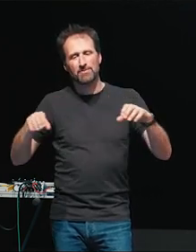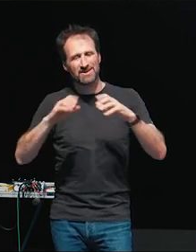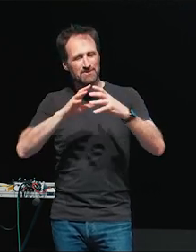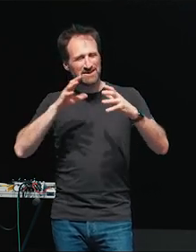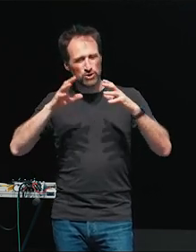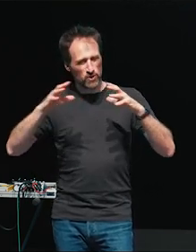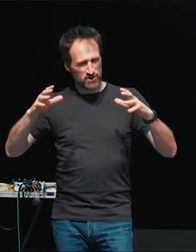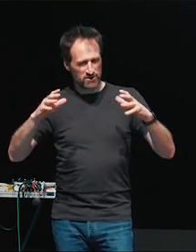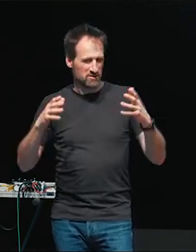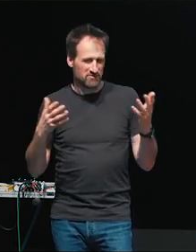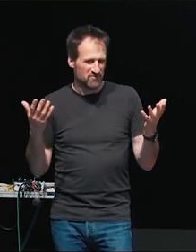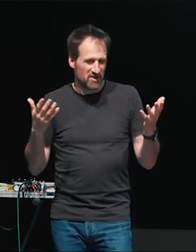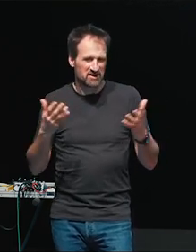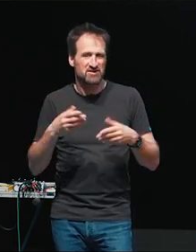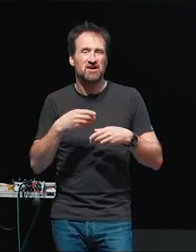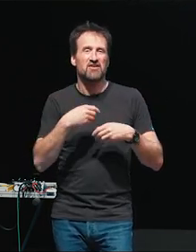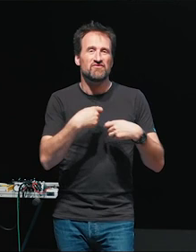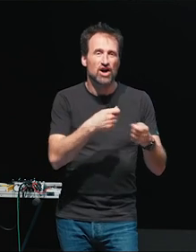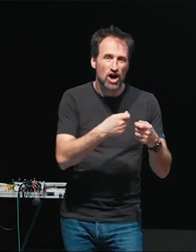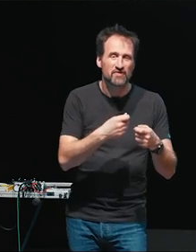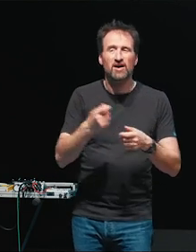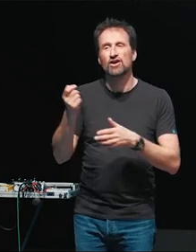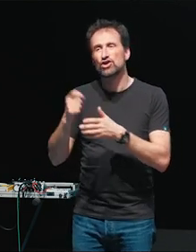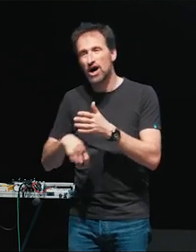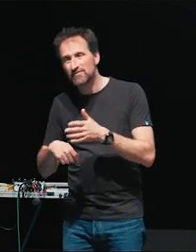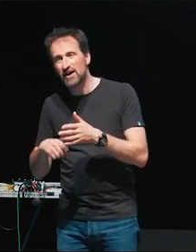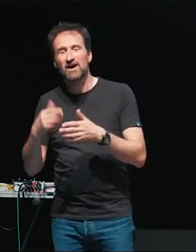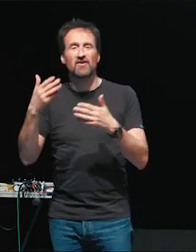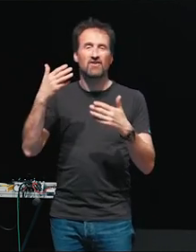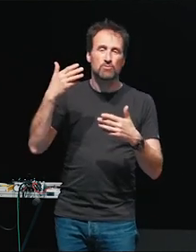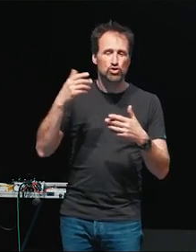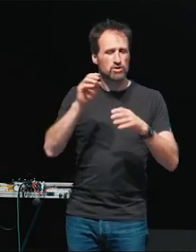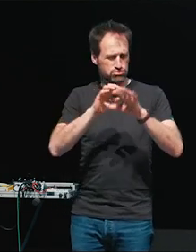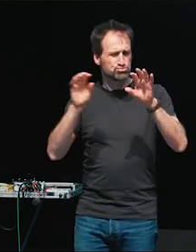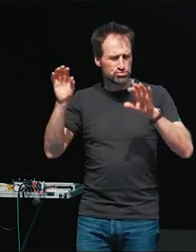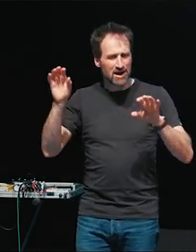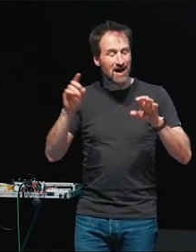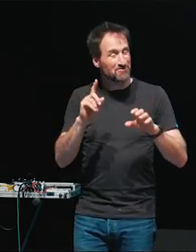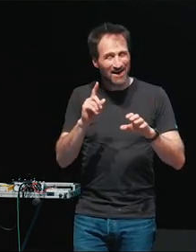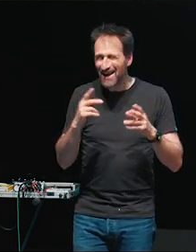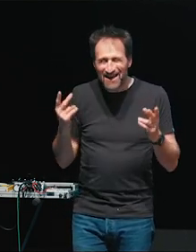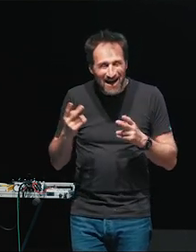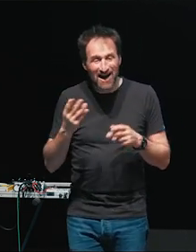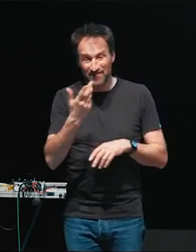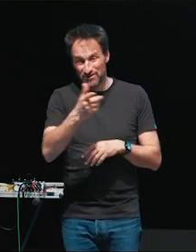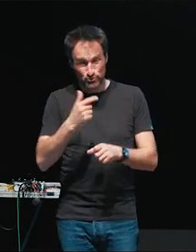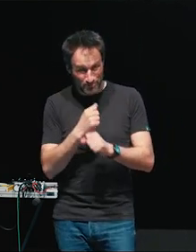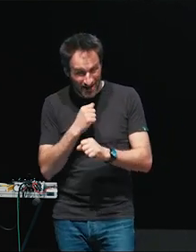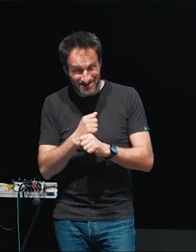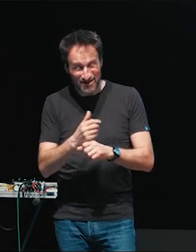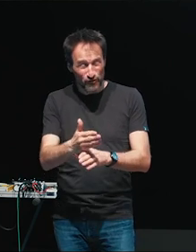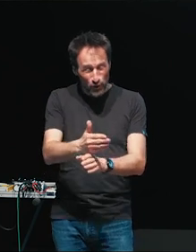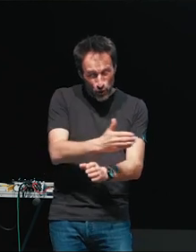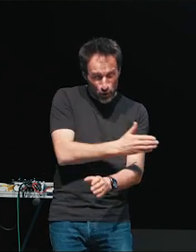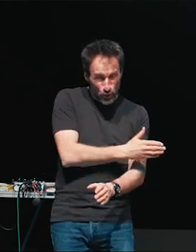know, it's just ratings, vendors, ads, all that stuff. But whatever you do, make sure that in the early step of your